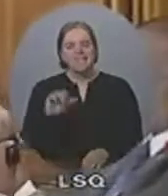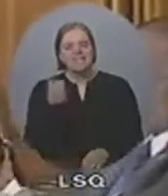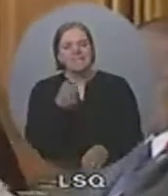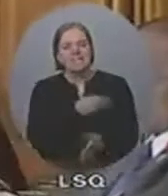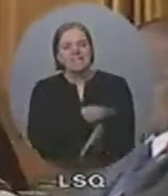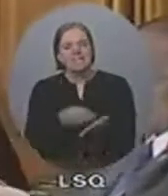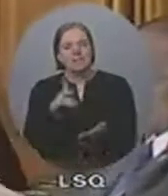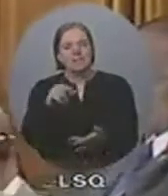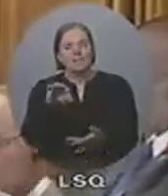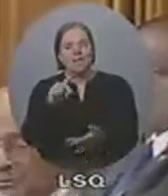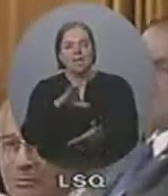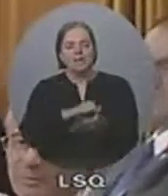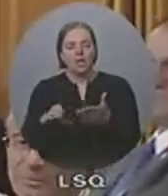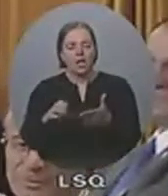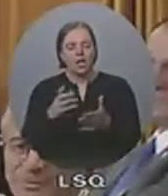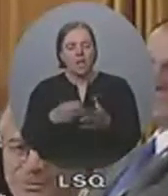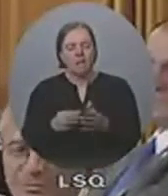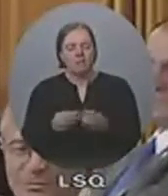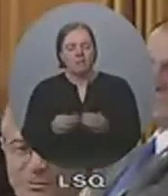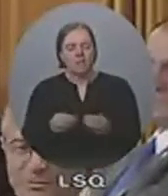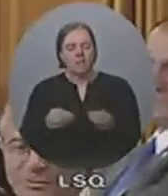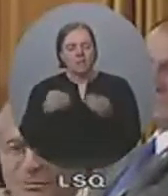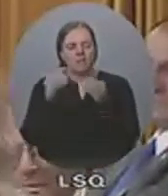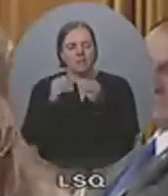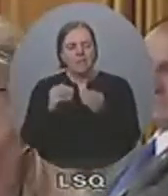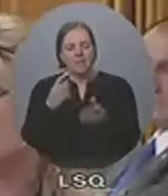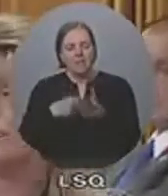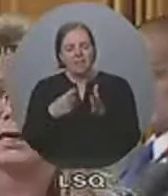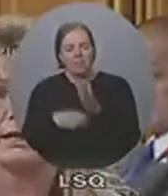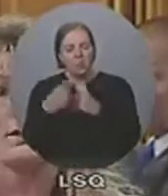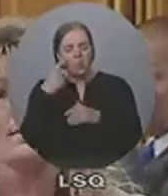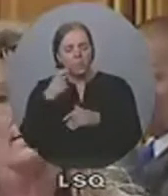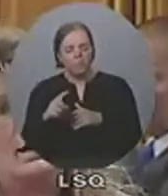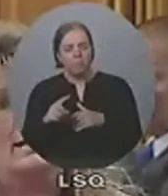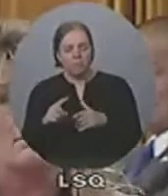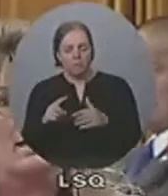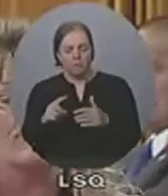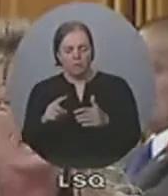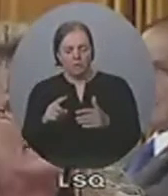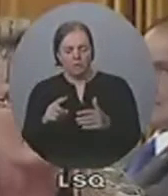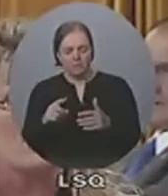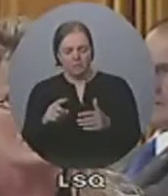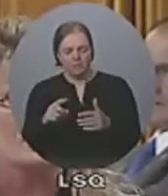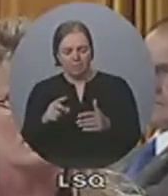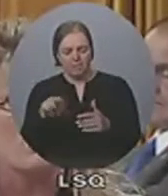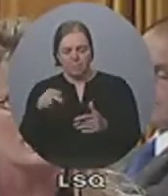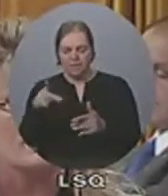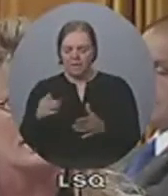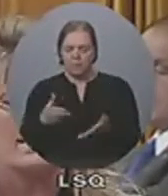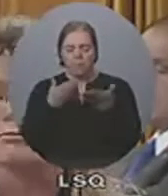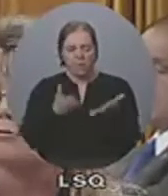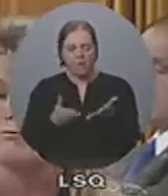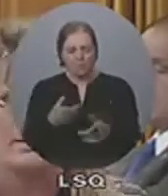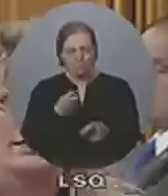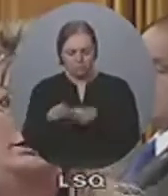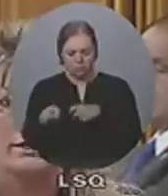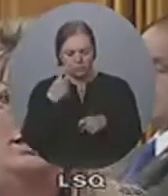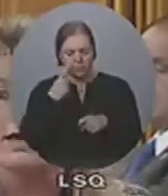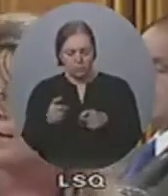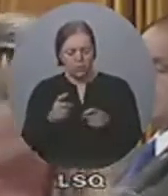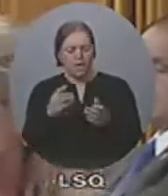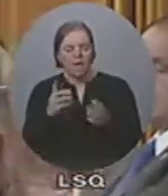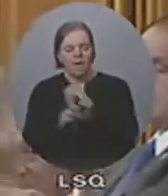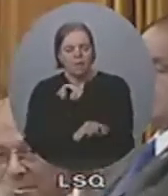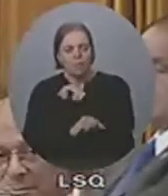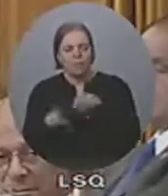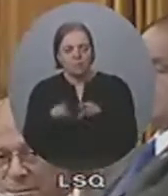jobs, will negatively impact Canadian families. And let's not forget, the IMF and the OECD have been very clear